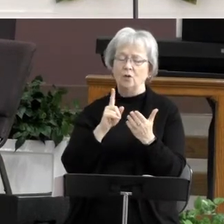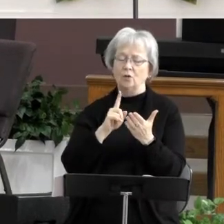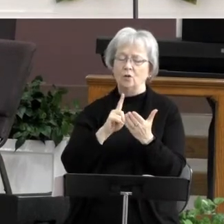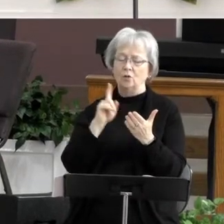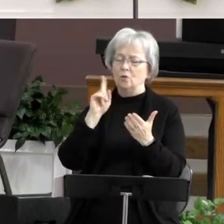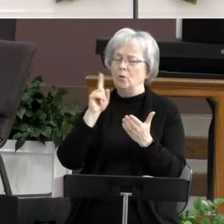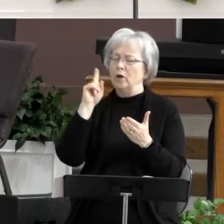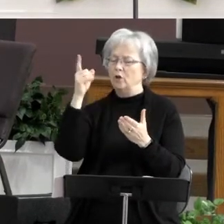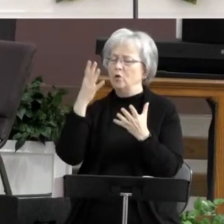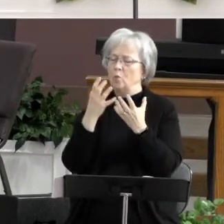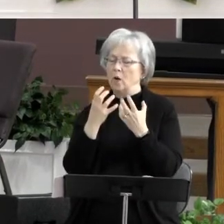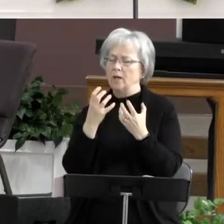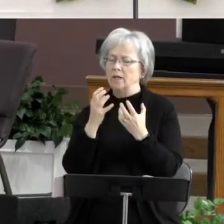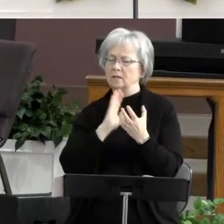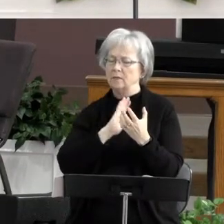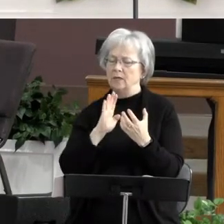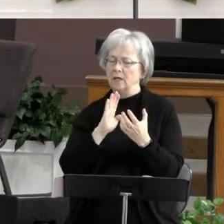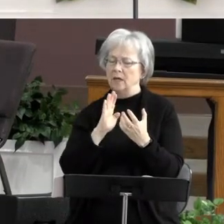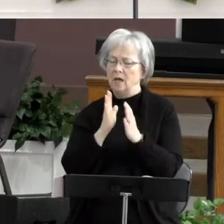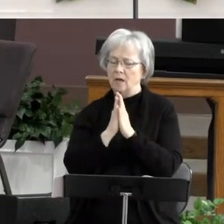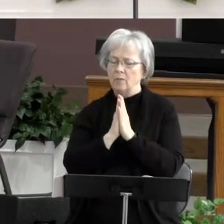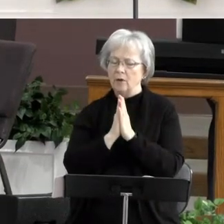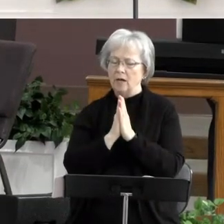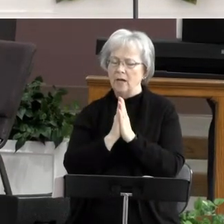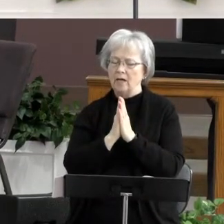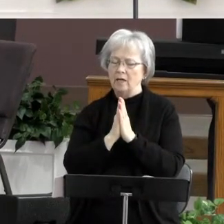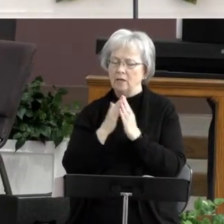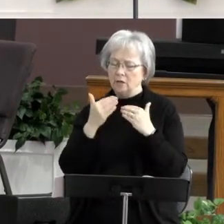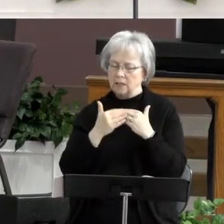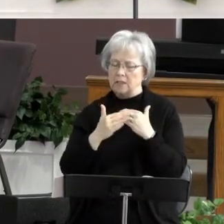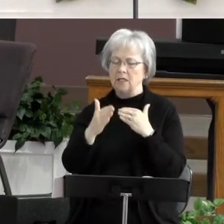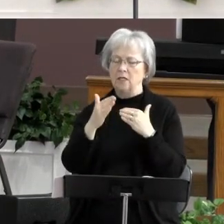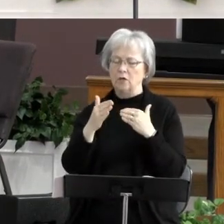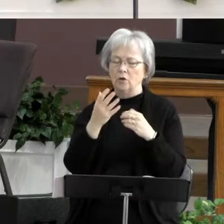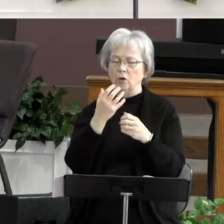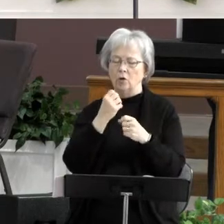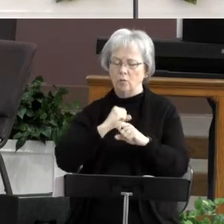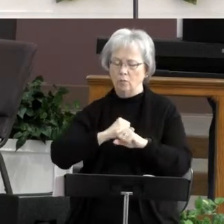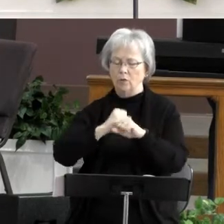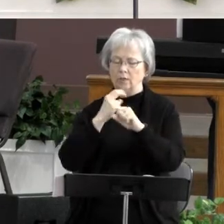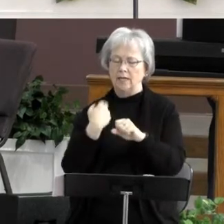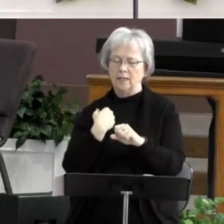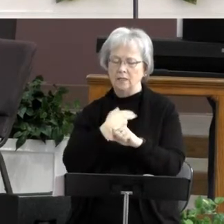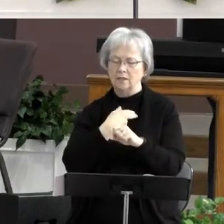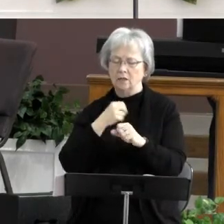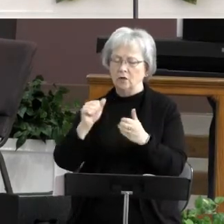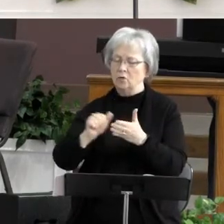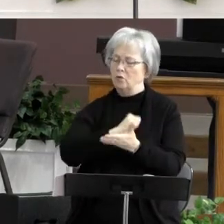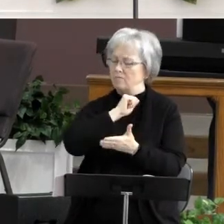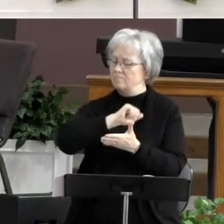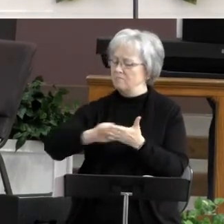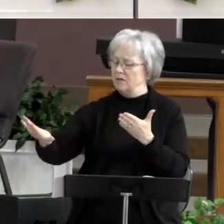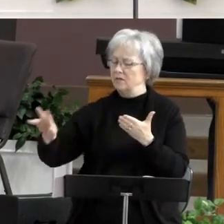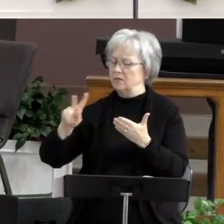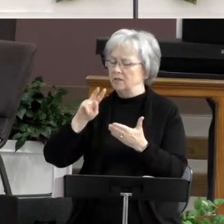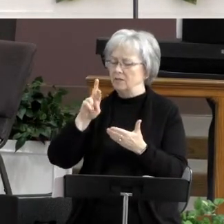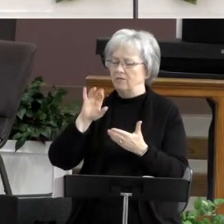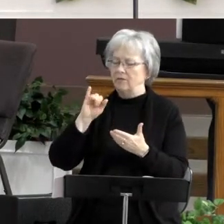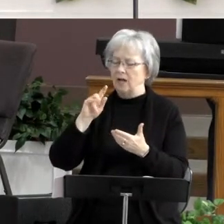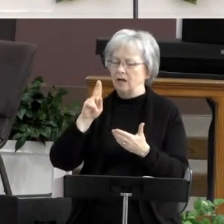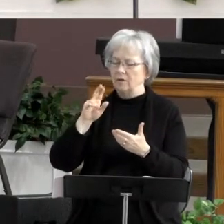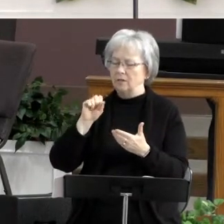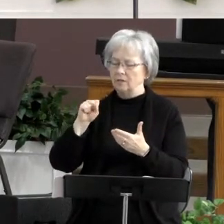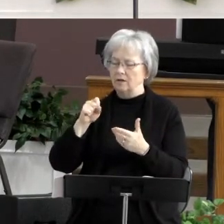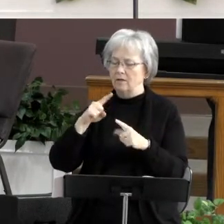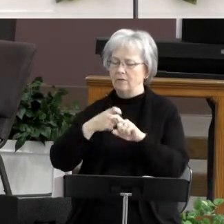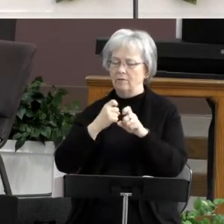And Father, I pray that you will continue to protect us from this virus. I pray that you will remove it from the face of this planet. But in so